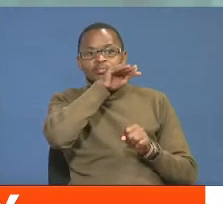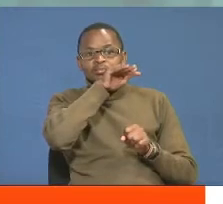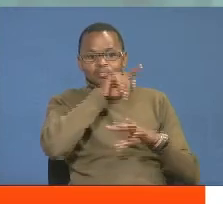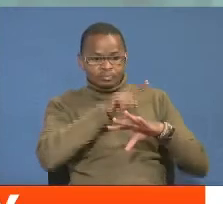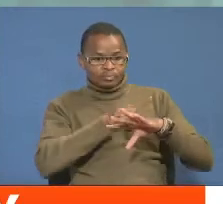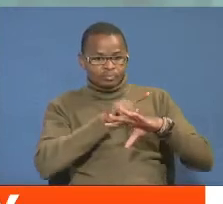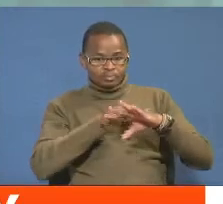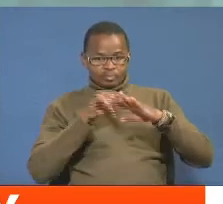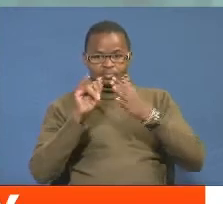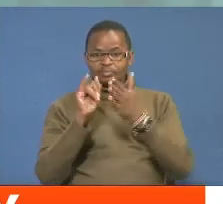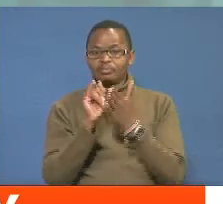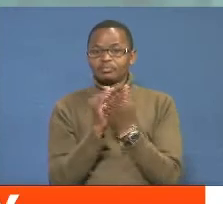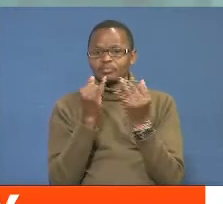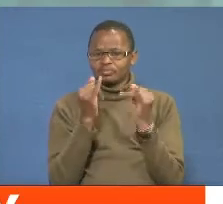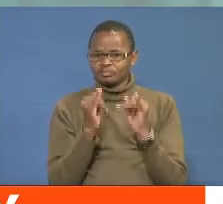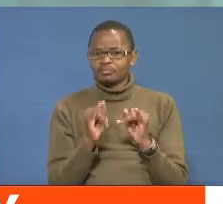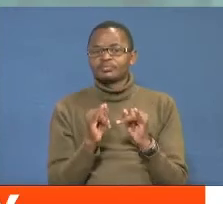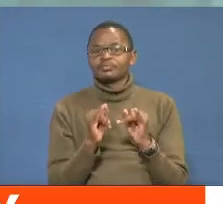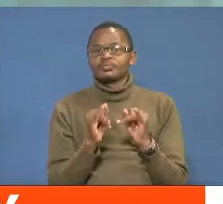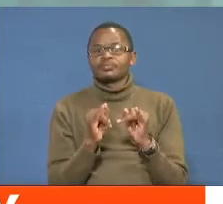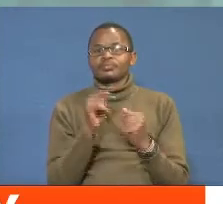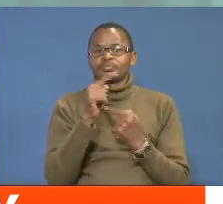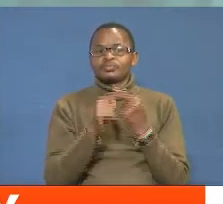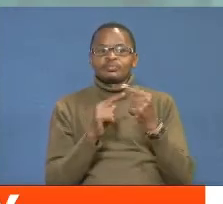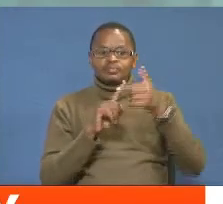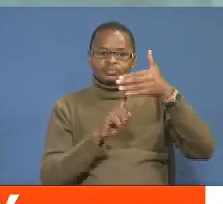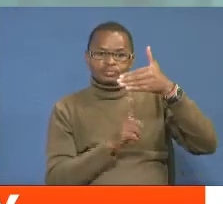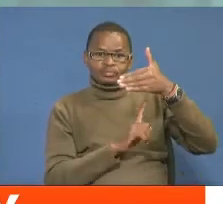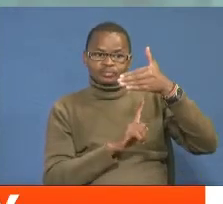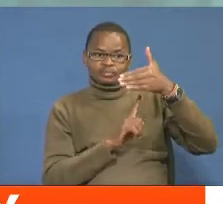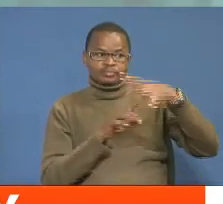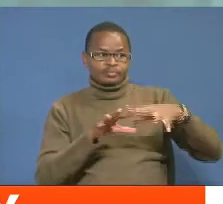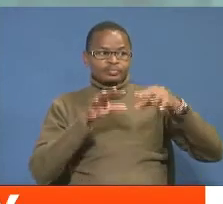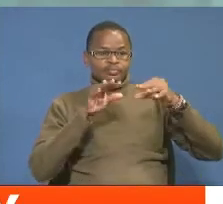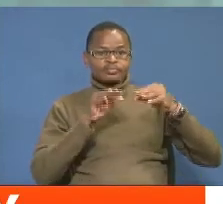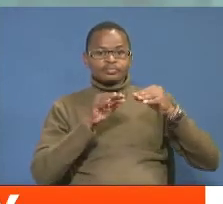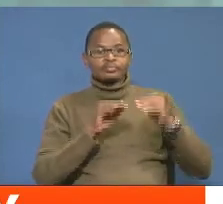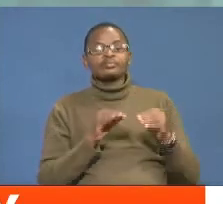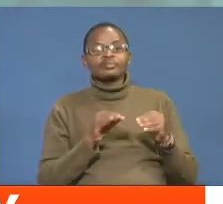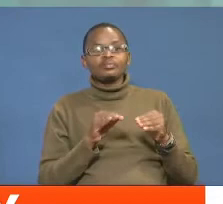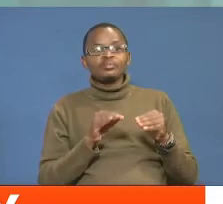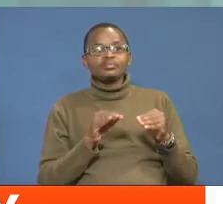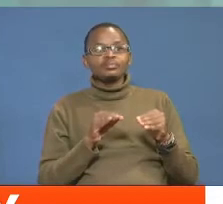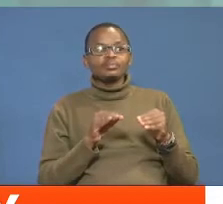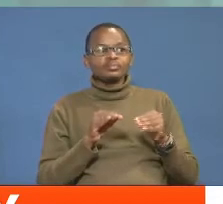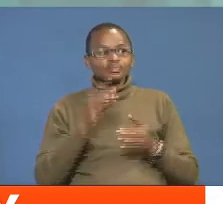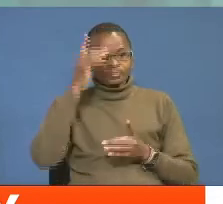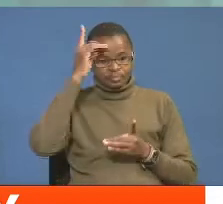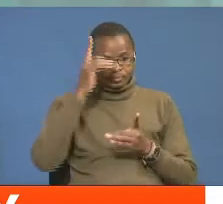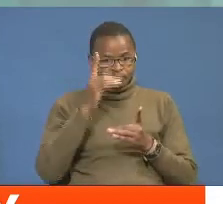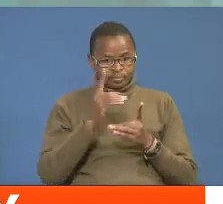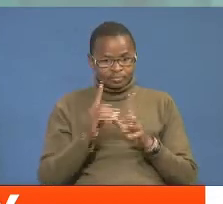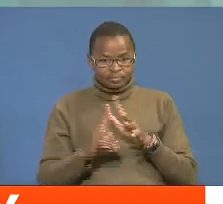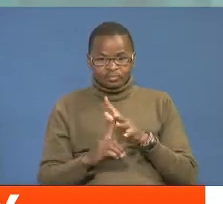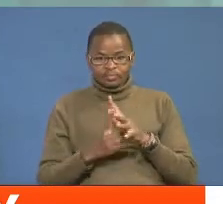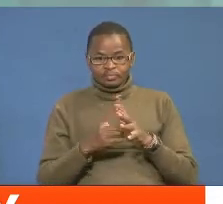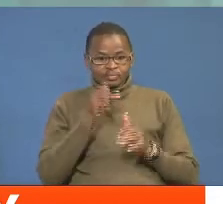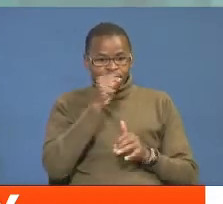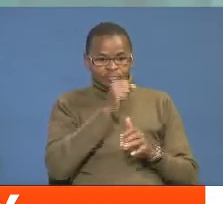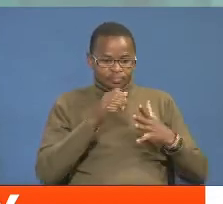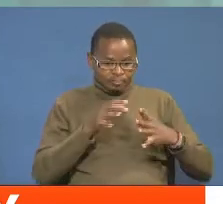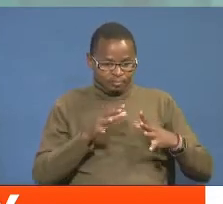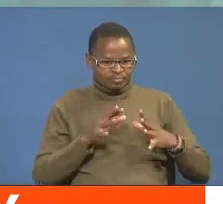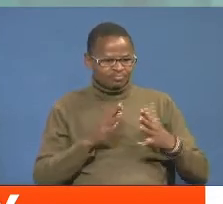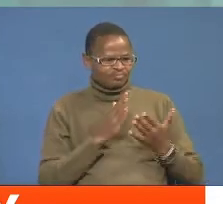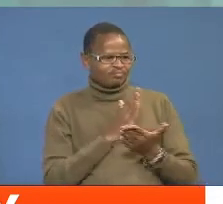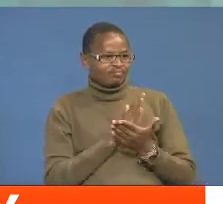when it comes to that. Sure. Now, when the Ministry of Health is taking the decision to inoculate the old people, mm-hmm.